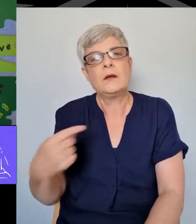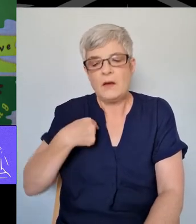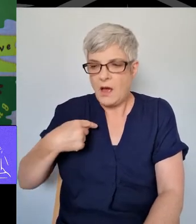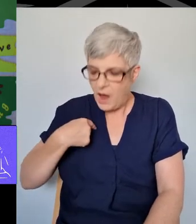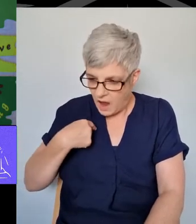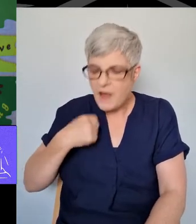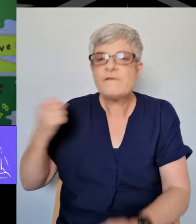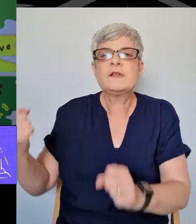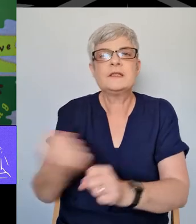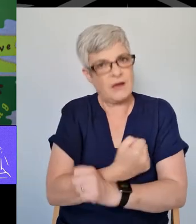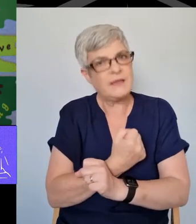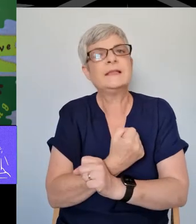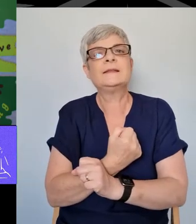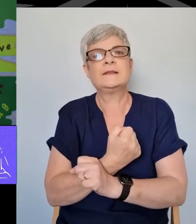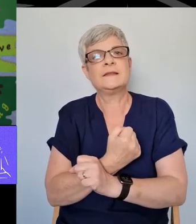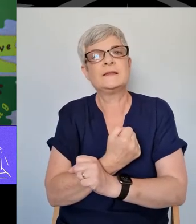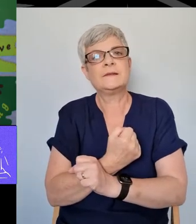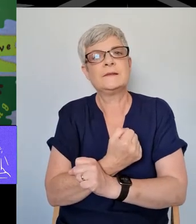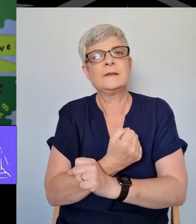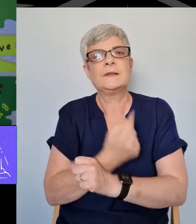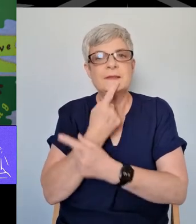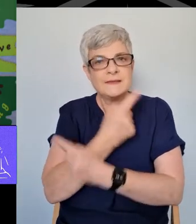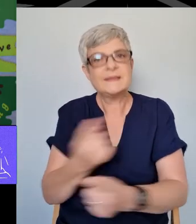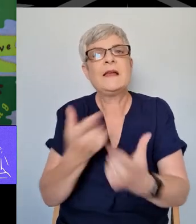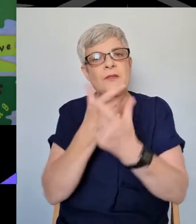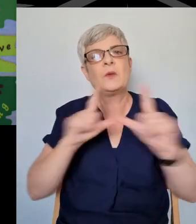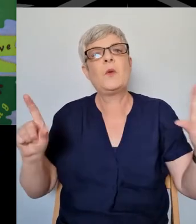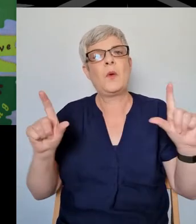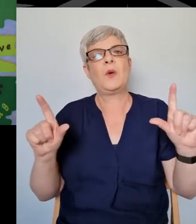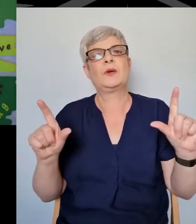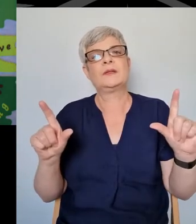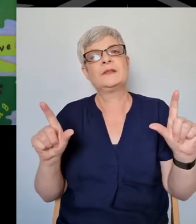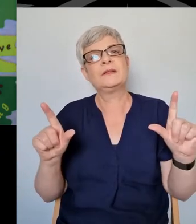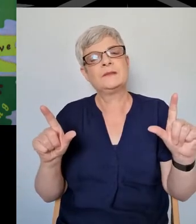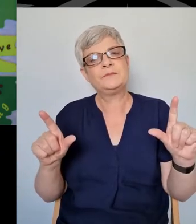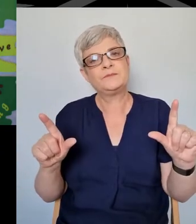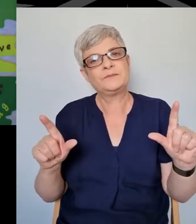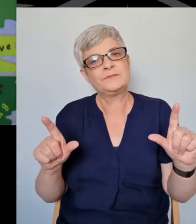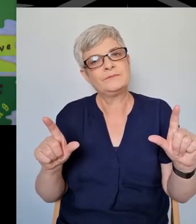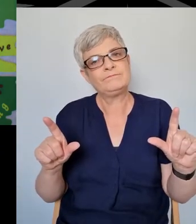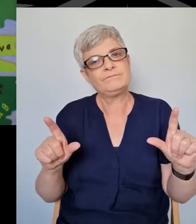have done it, declares the Lord."